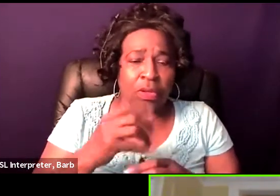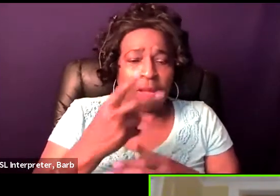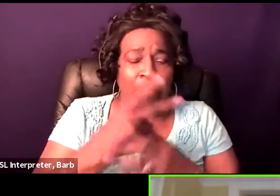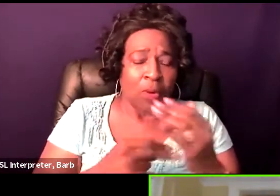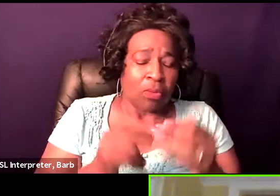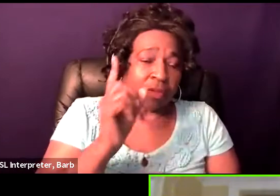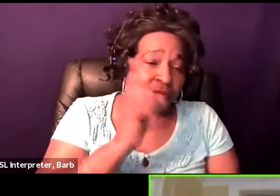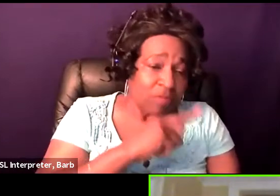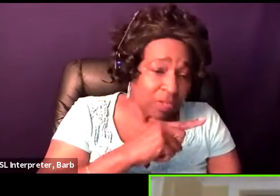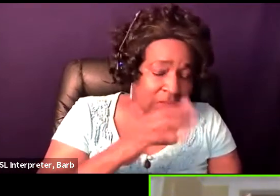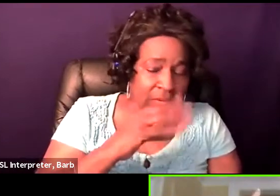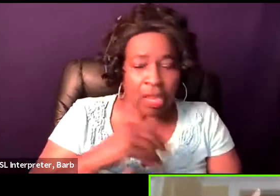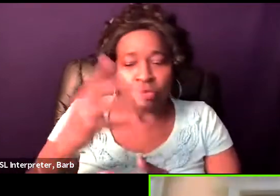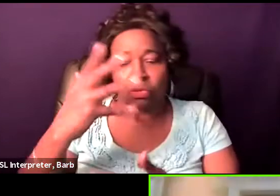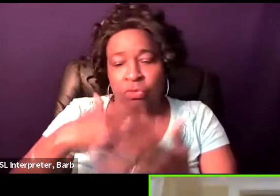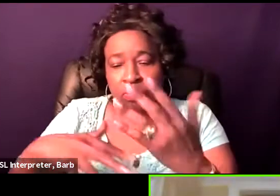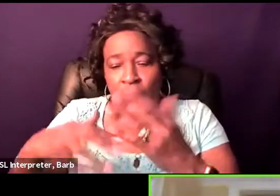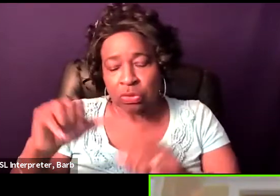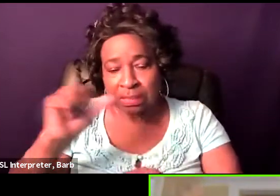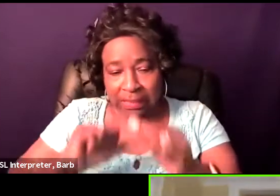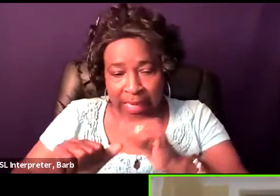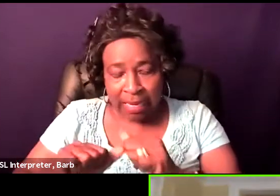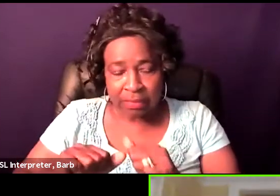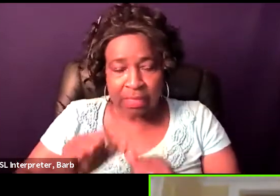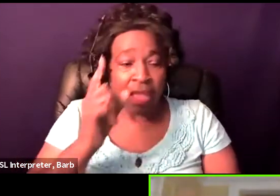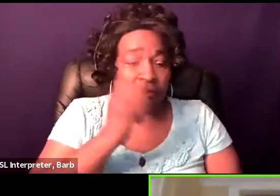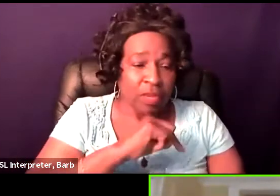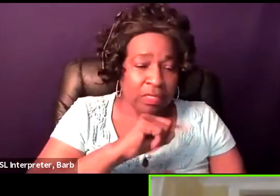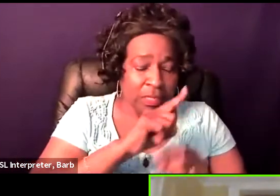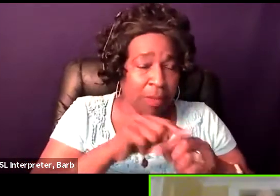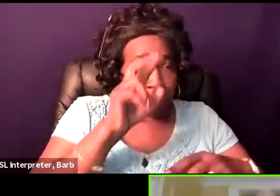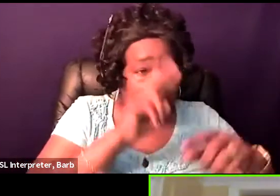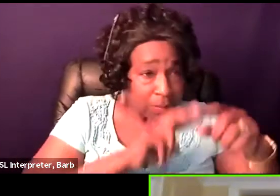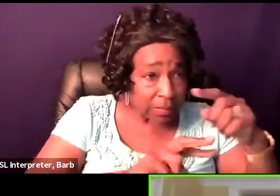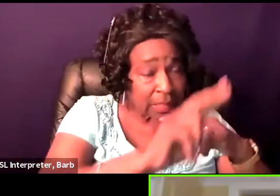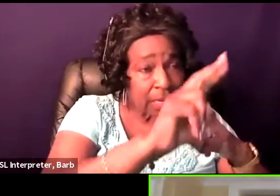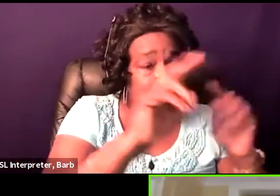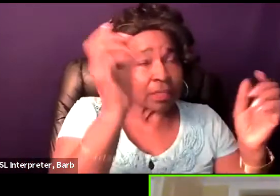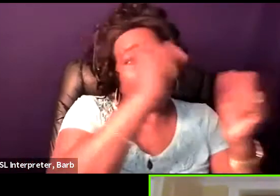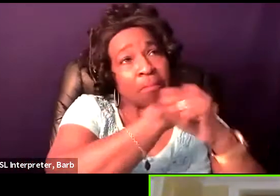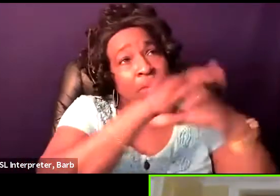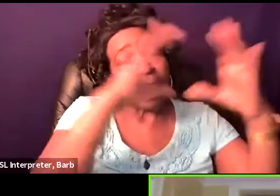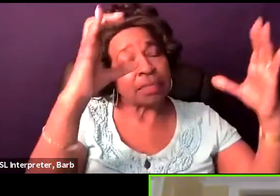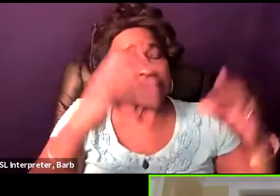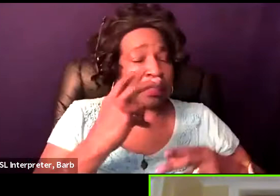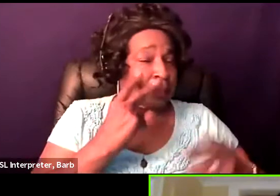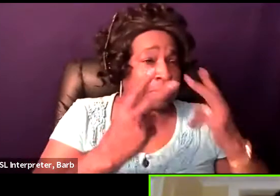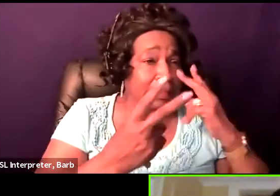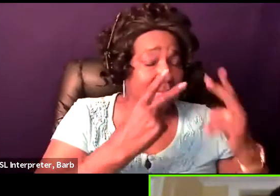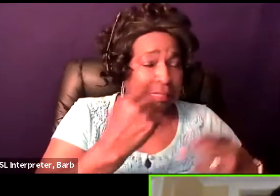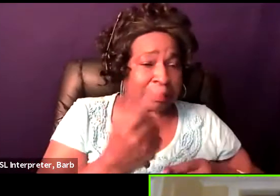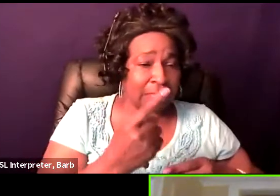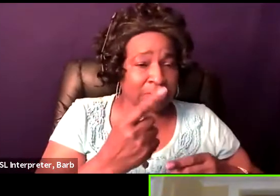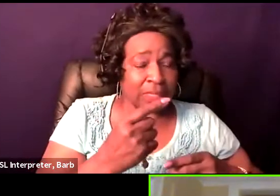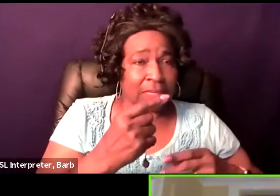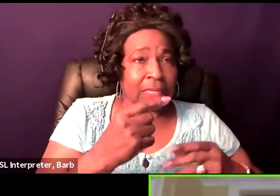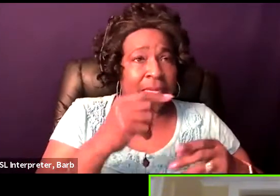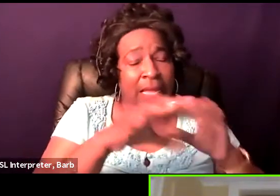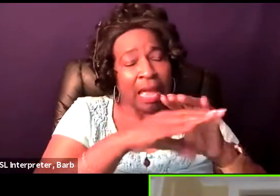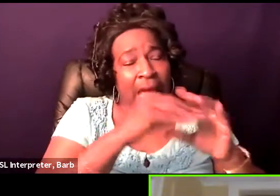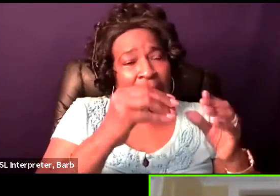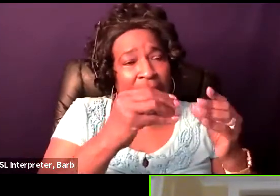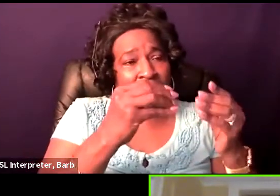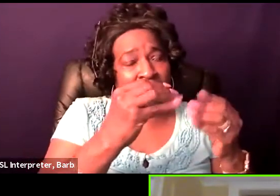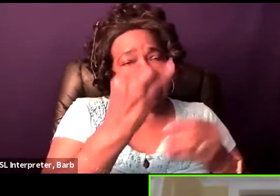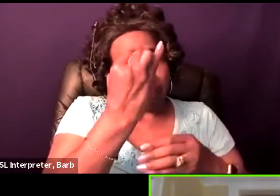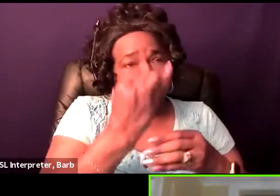fiction is about projecting and imagining and seeing something completely out of thin air, I believe social